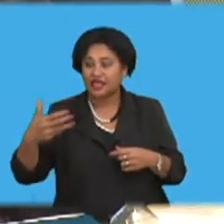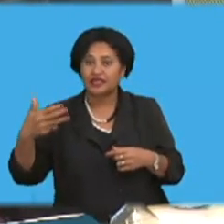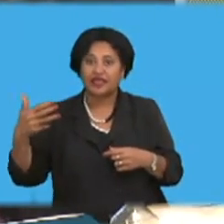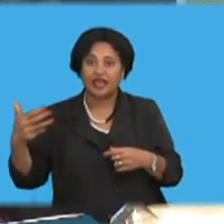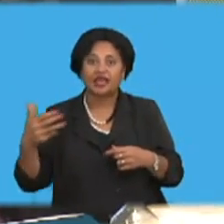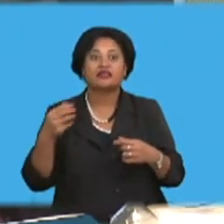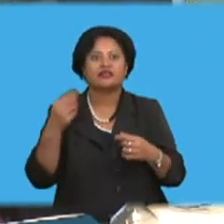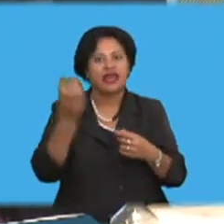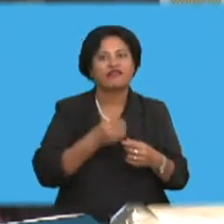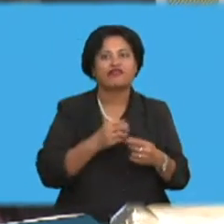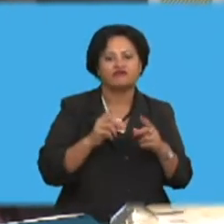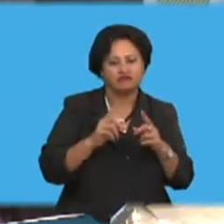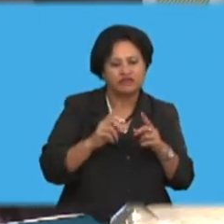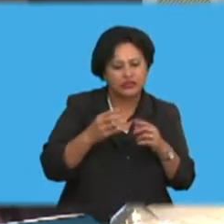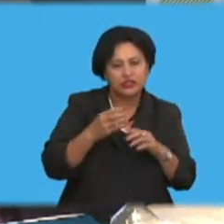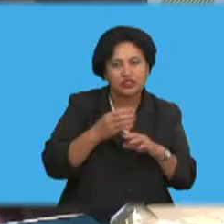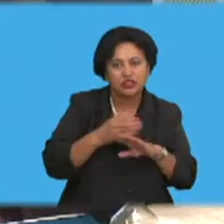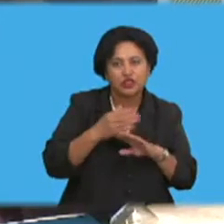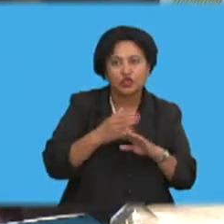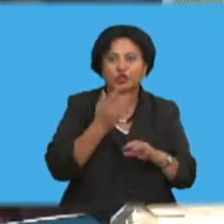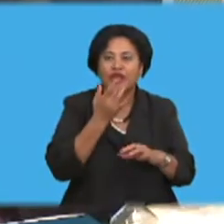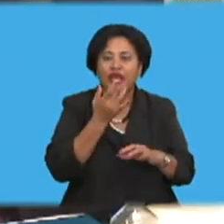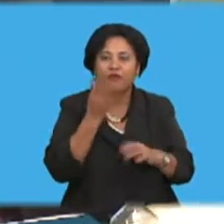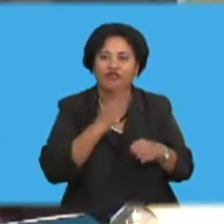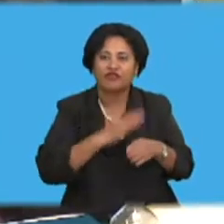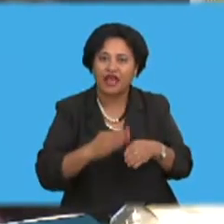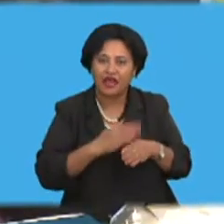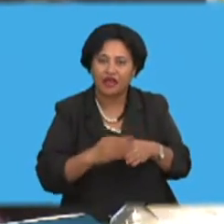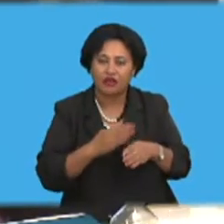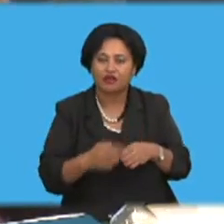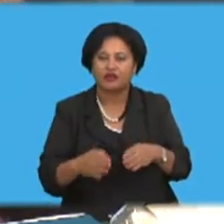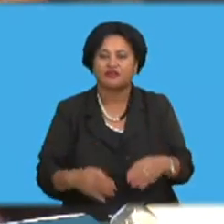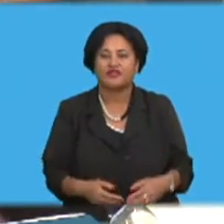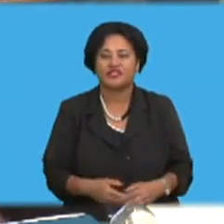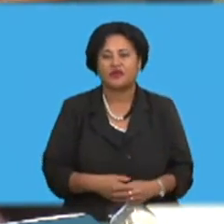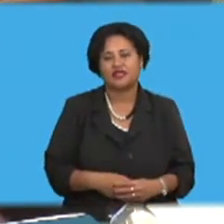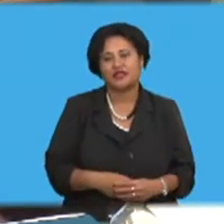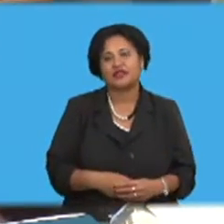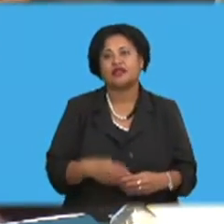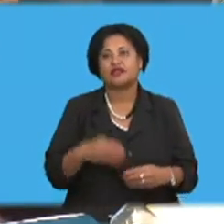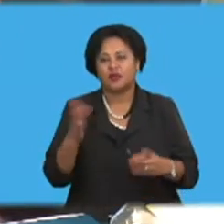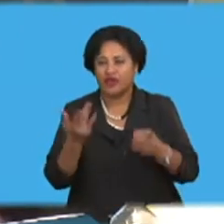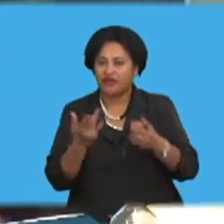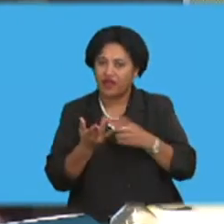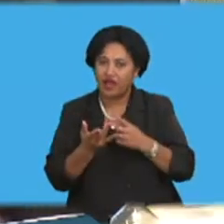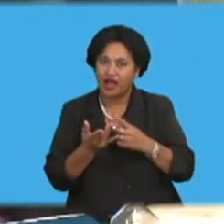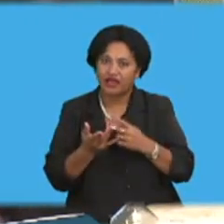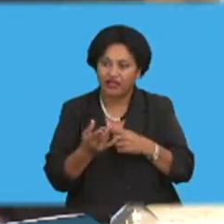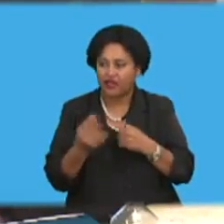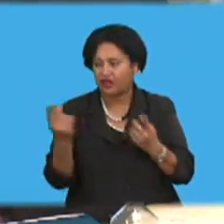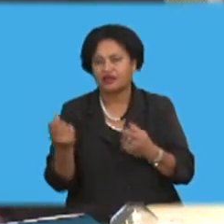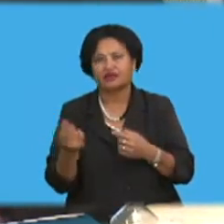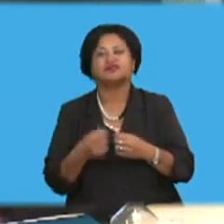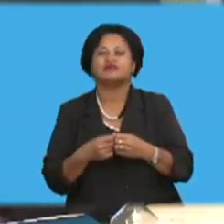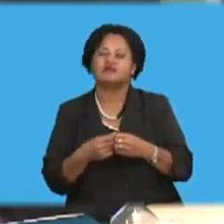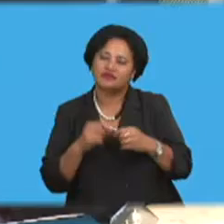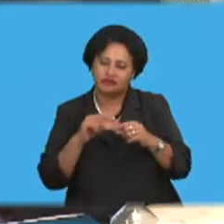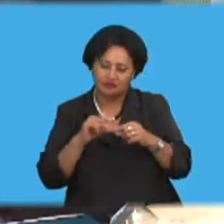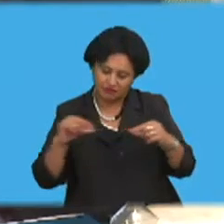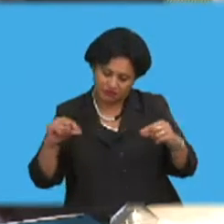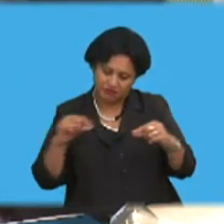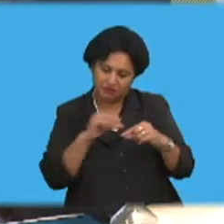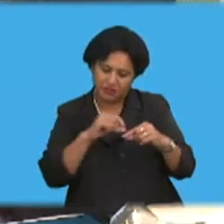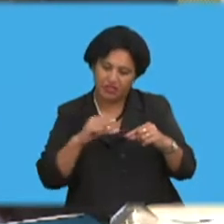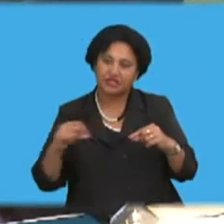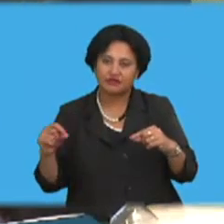Wararasa. Pigeon Pea, Wasibi was in 2002, and 2004 we had a